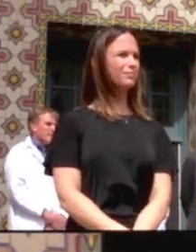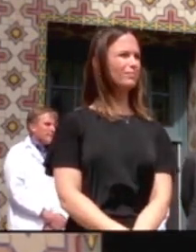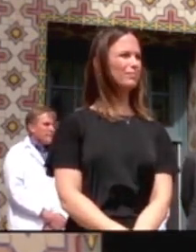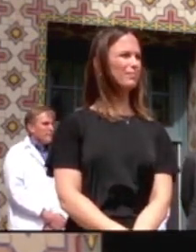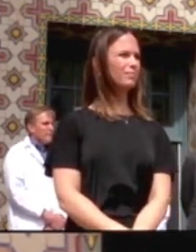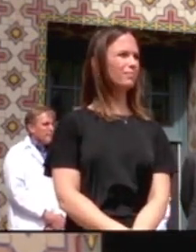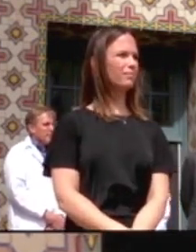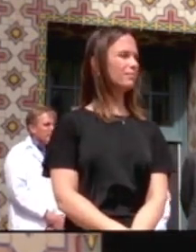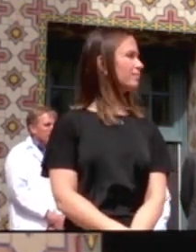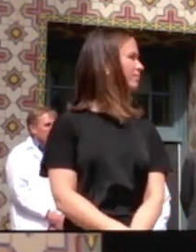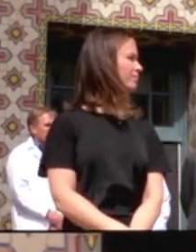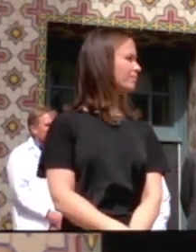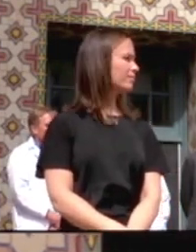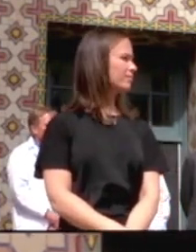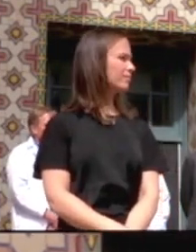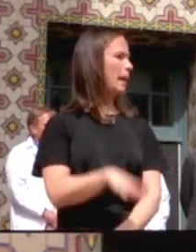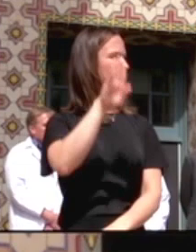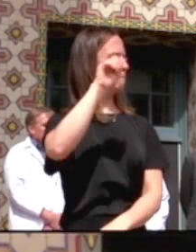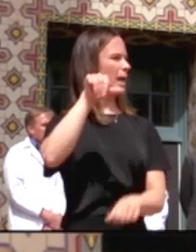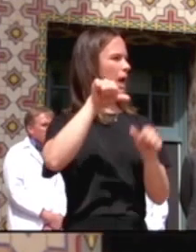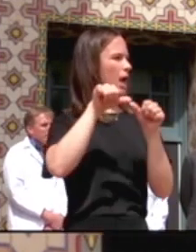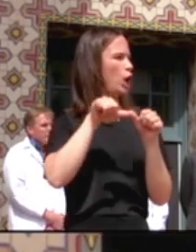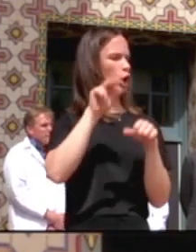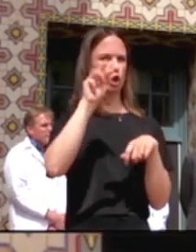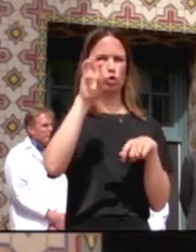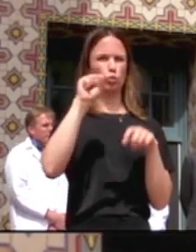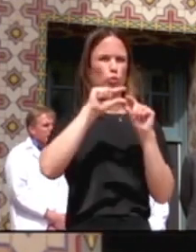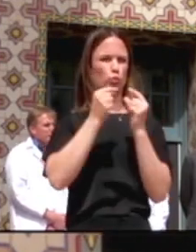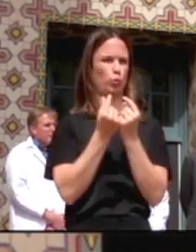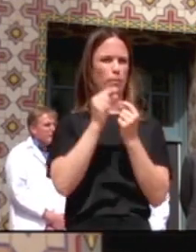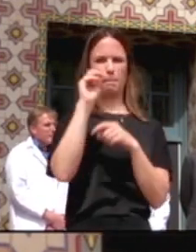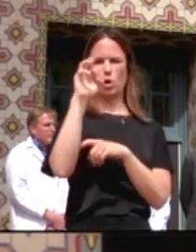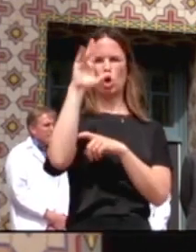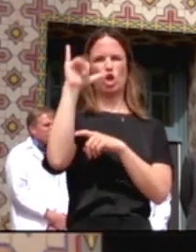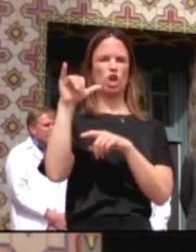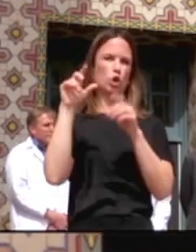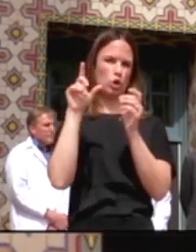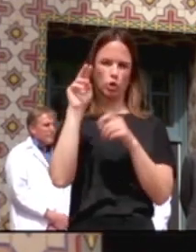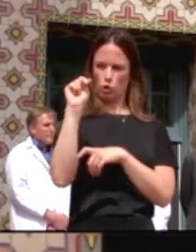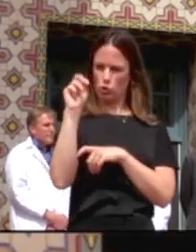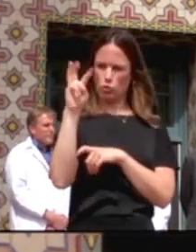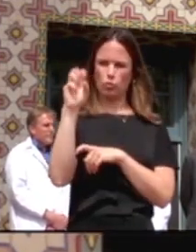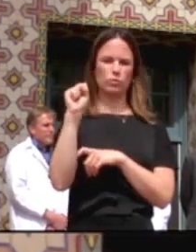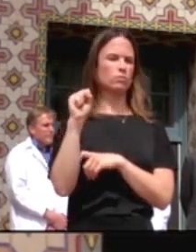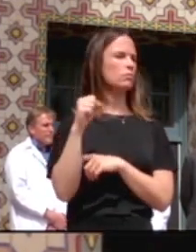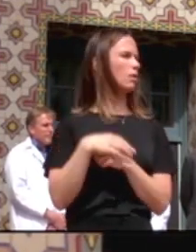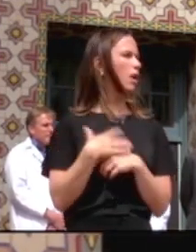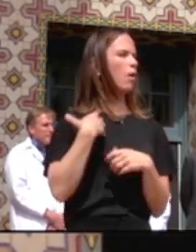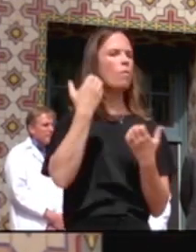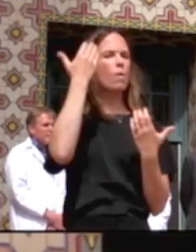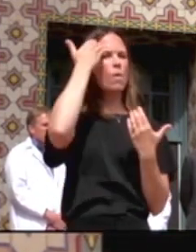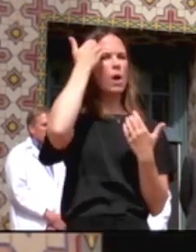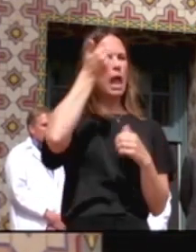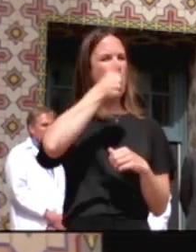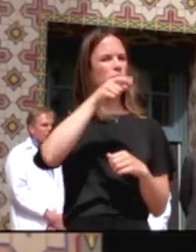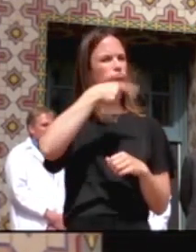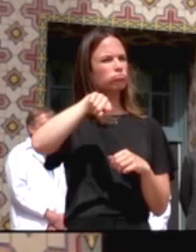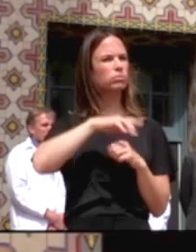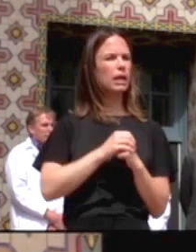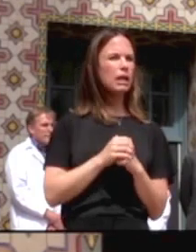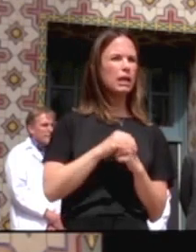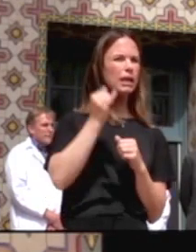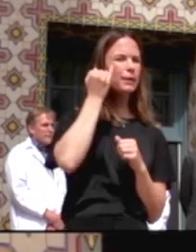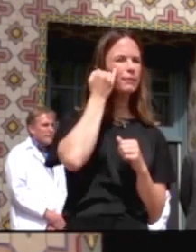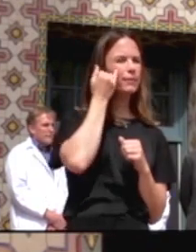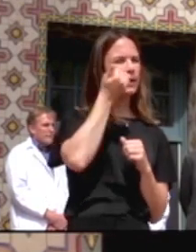I'm Solomon Moore with Bay Area News Group and Mercury News. I wanted to know from any of you if